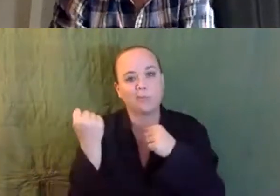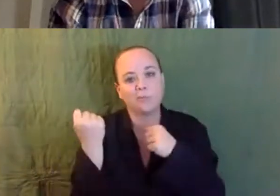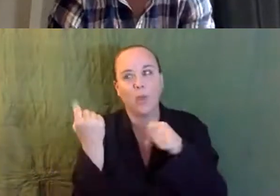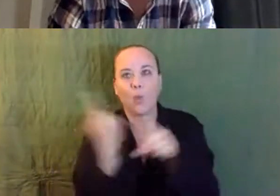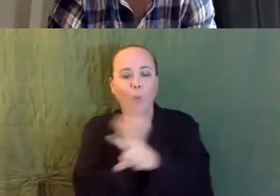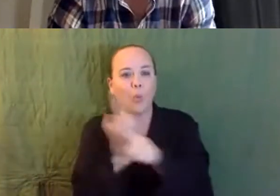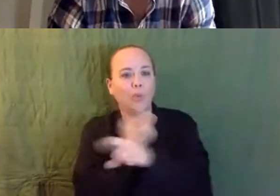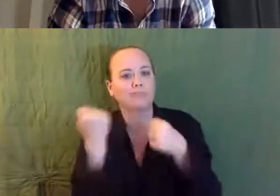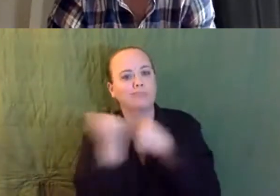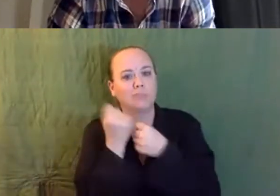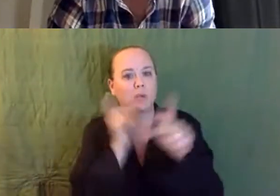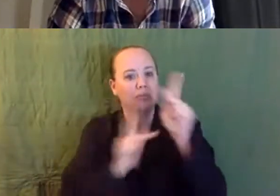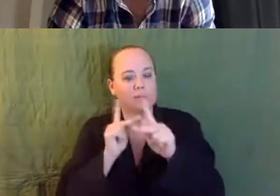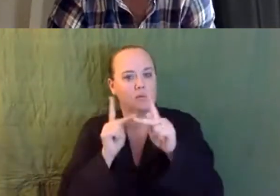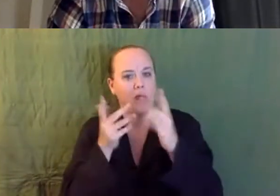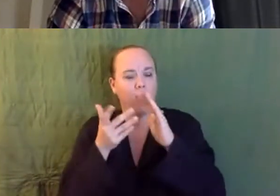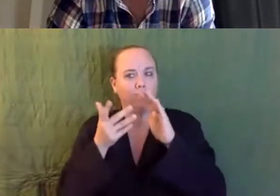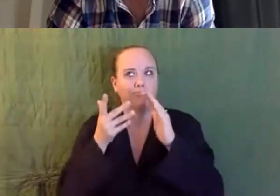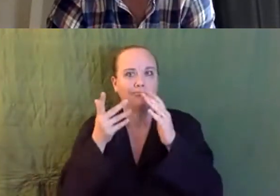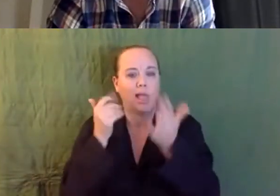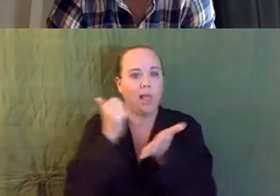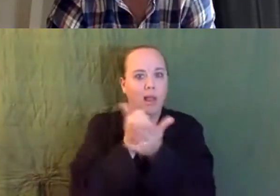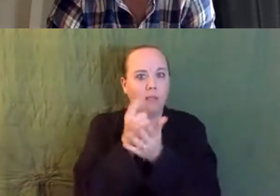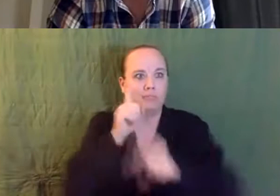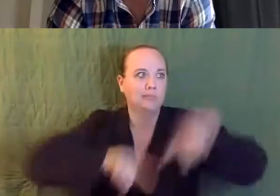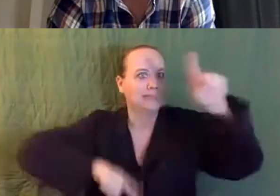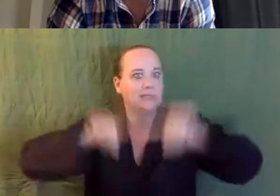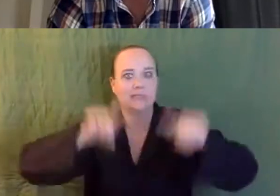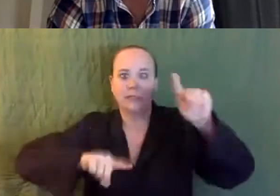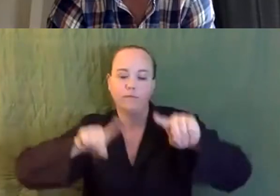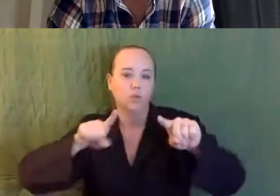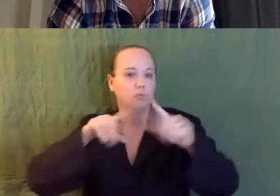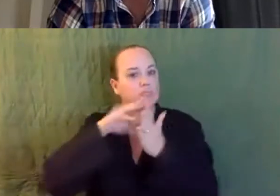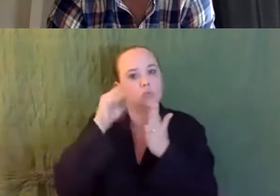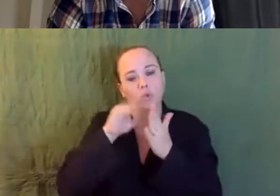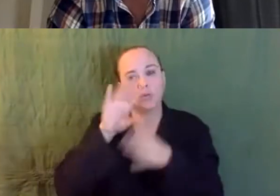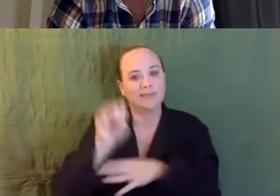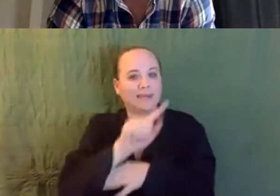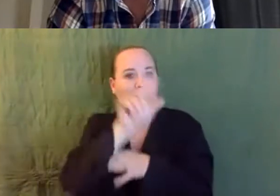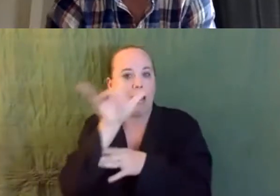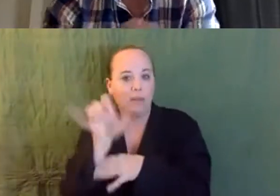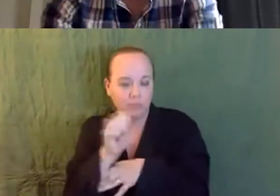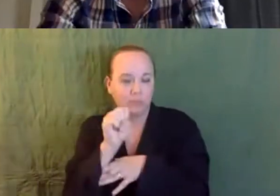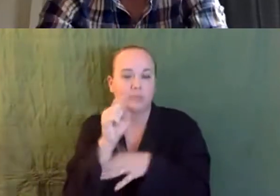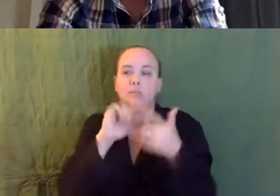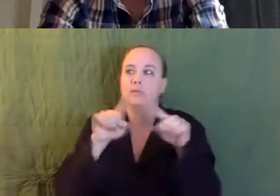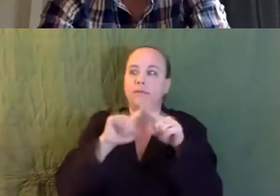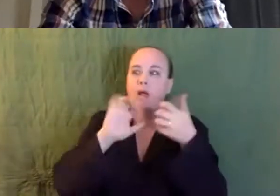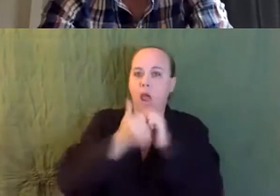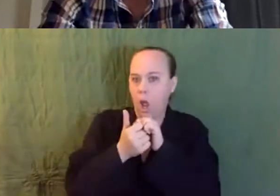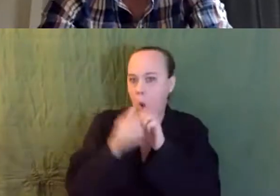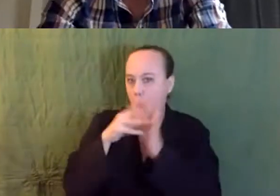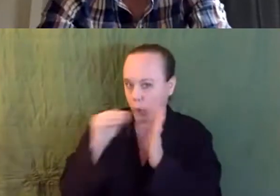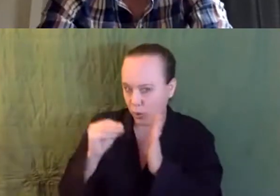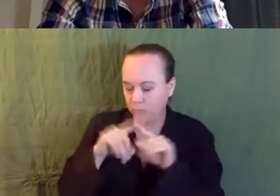with and accommodating different learning styles and different ways to learn. But by